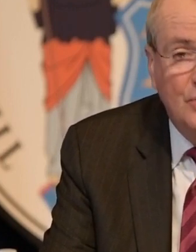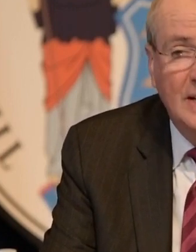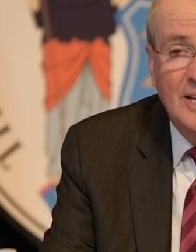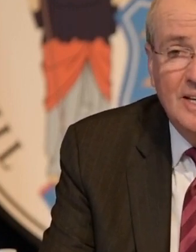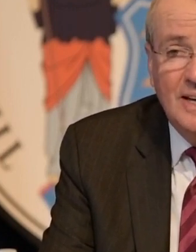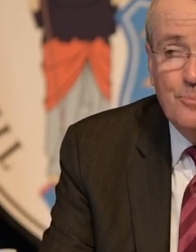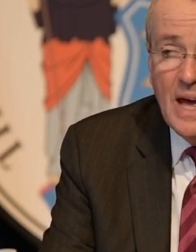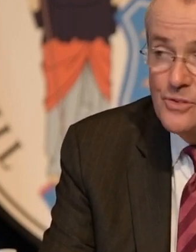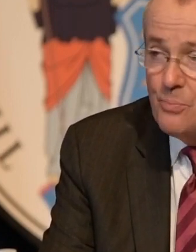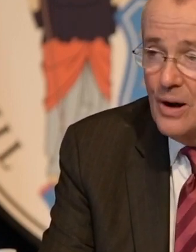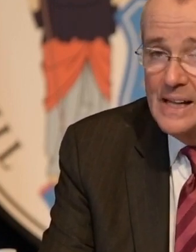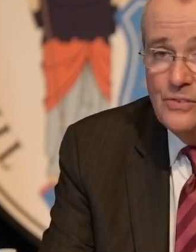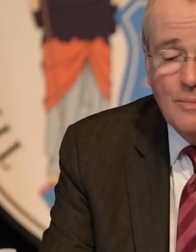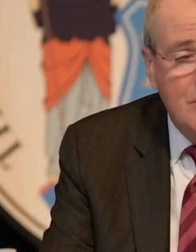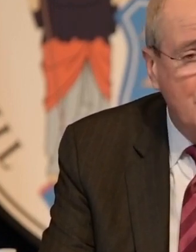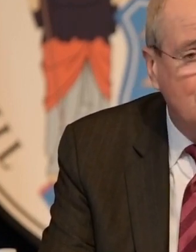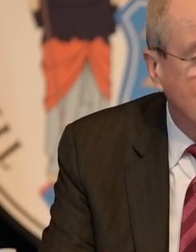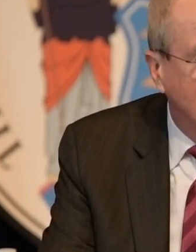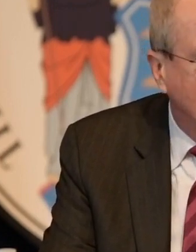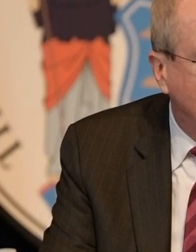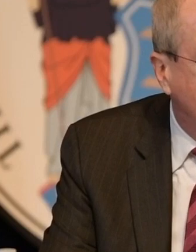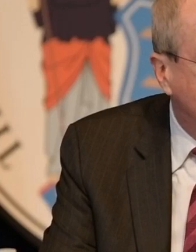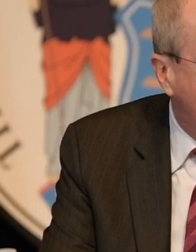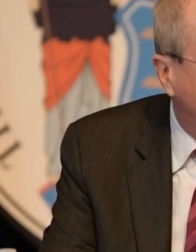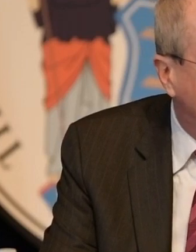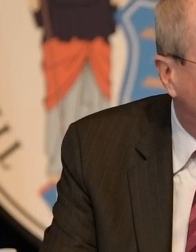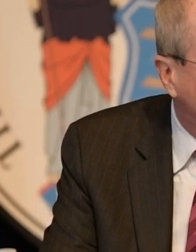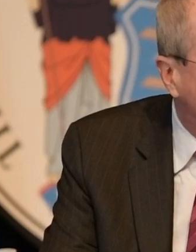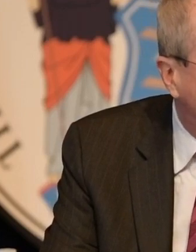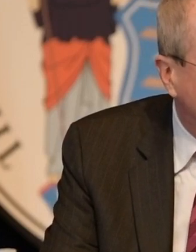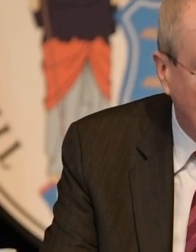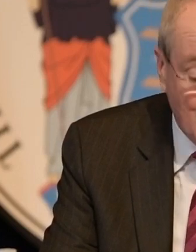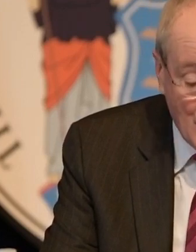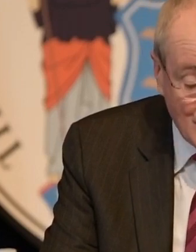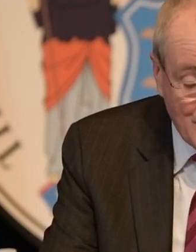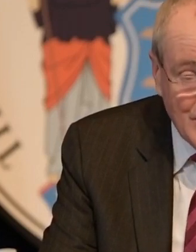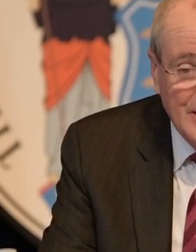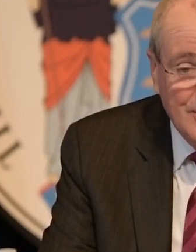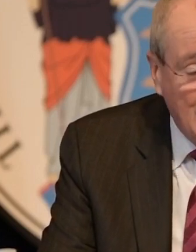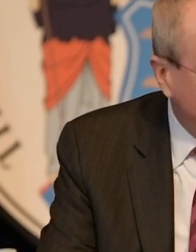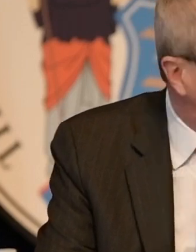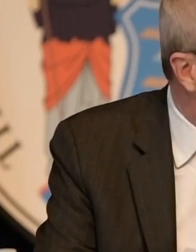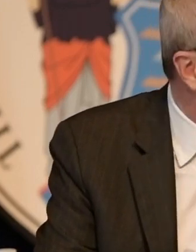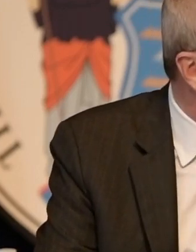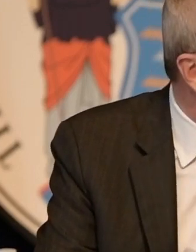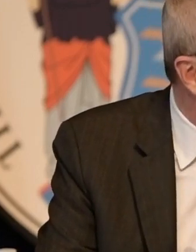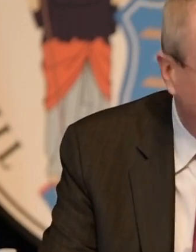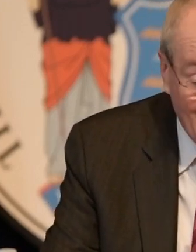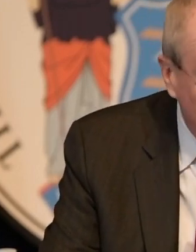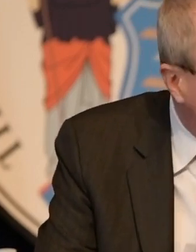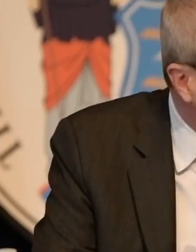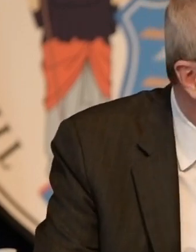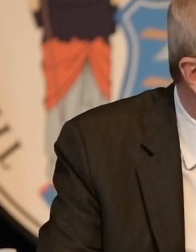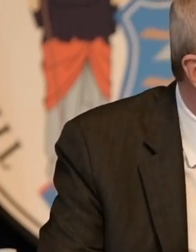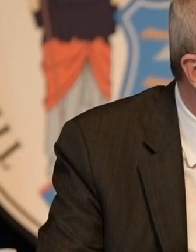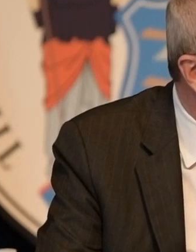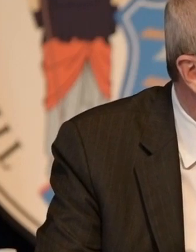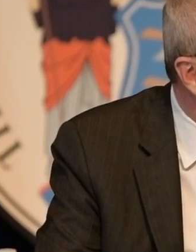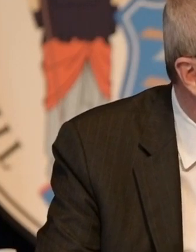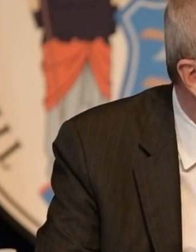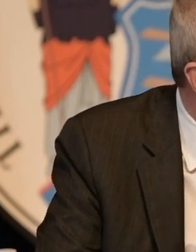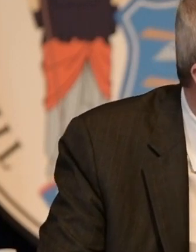communities. Pastor Bartley had sent me pictures literally as I was driving over here, otherwise I'll be flashing those up. And you and I will hear